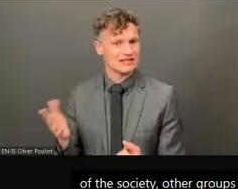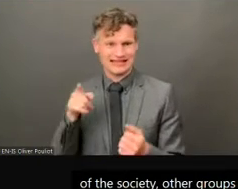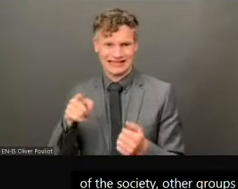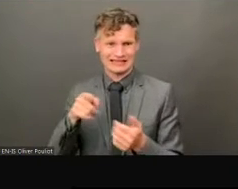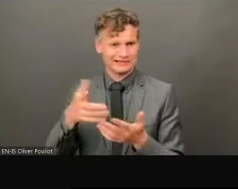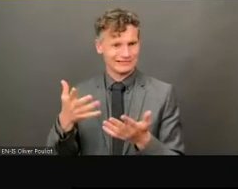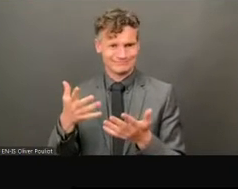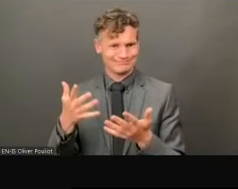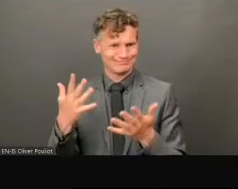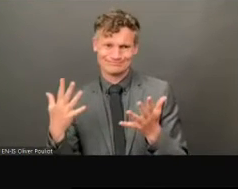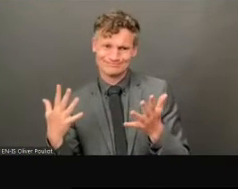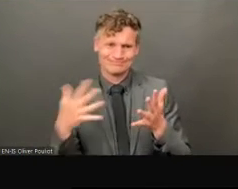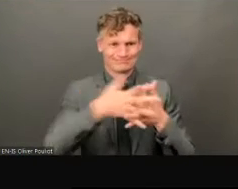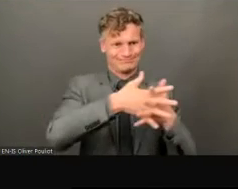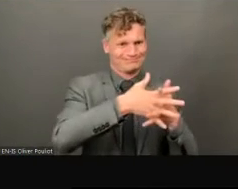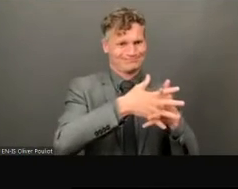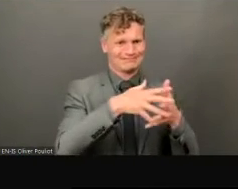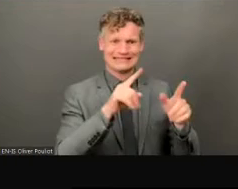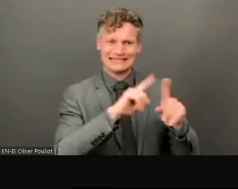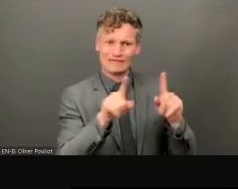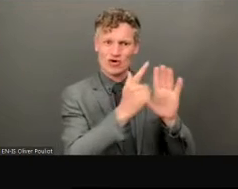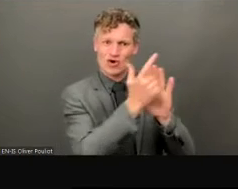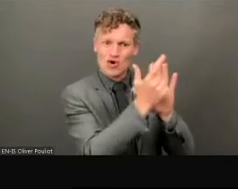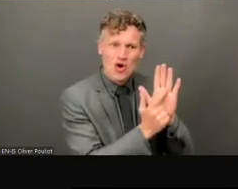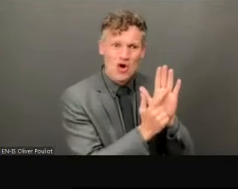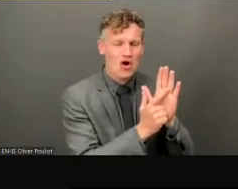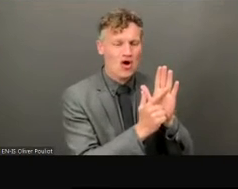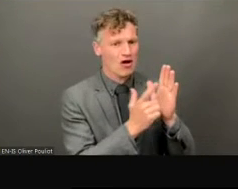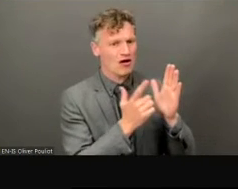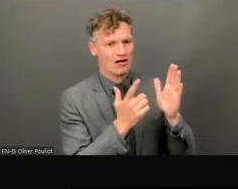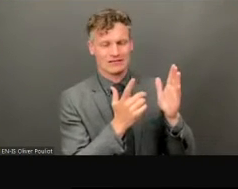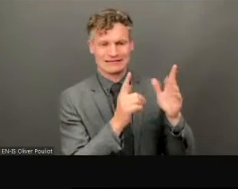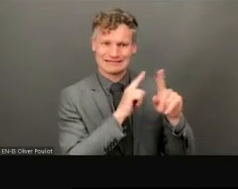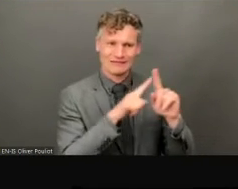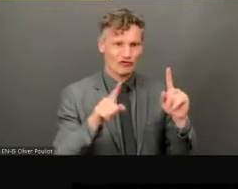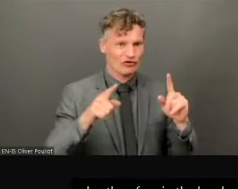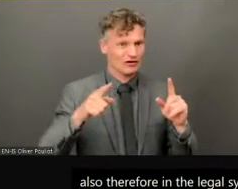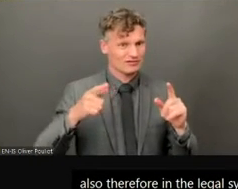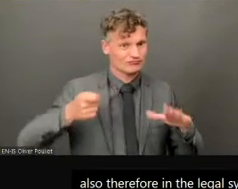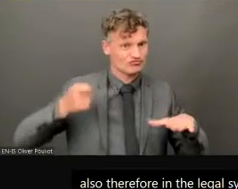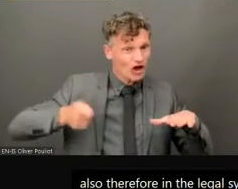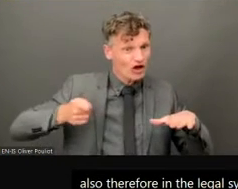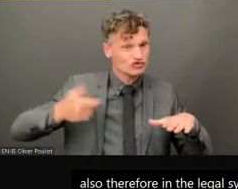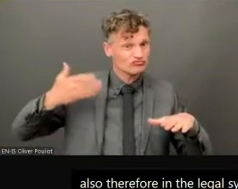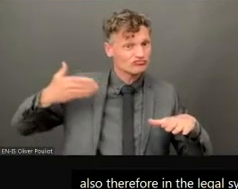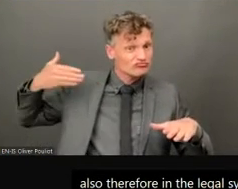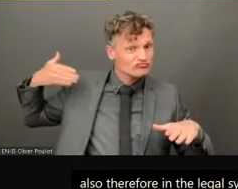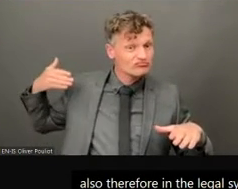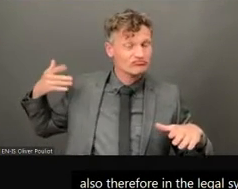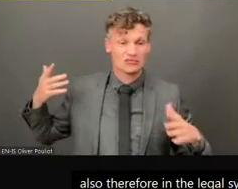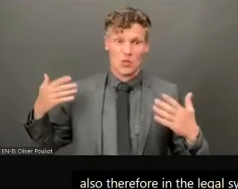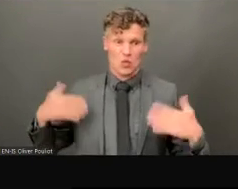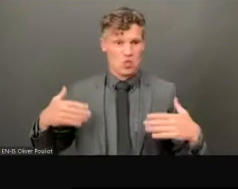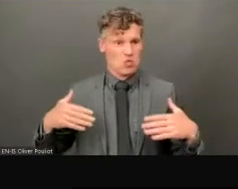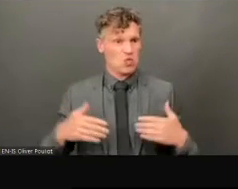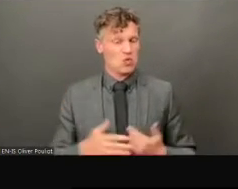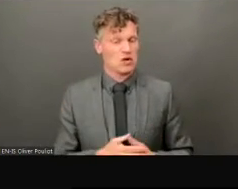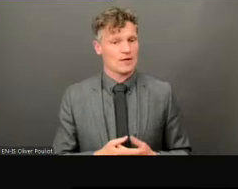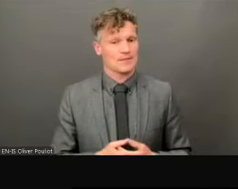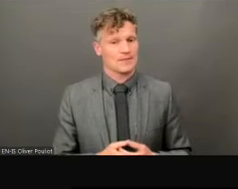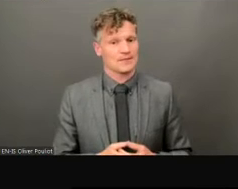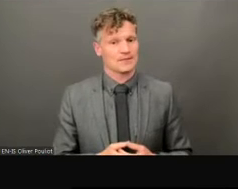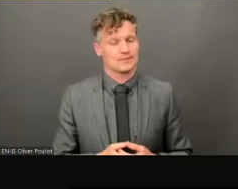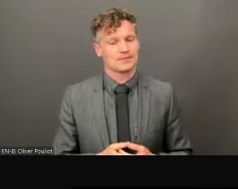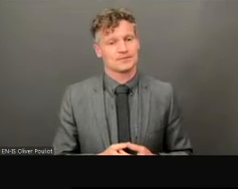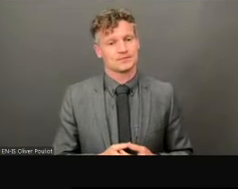therefore in the legal system and in the case law as we see coming out of these laws that we try to apply. So I